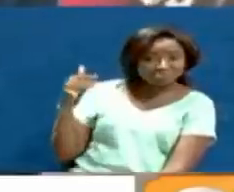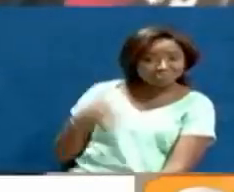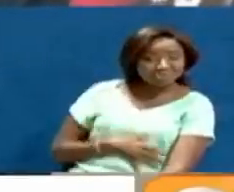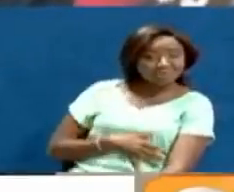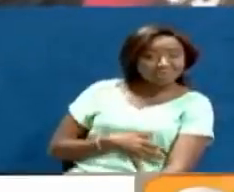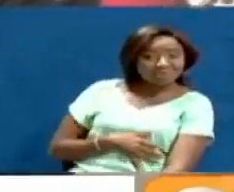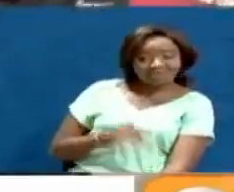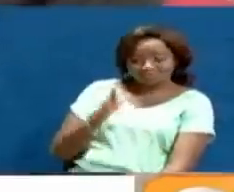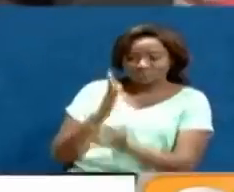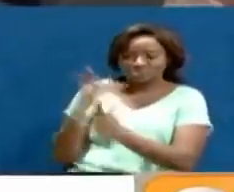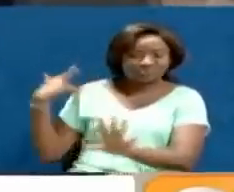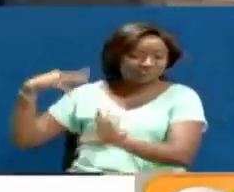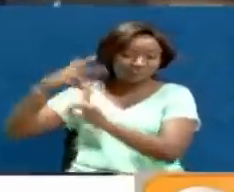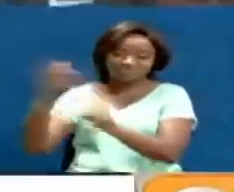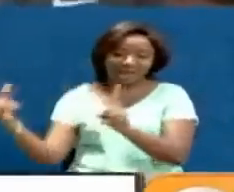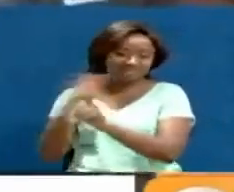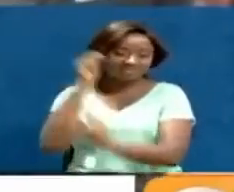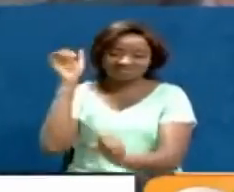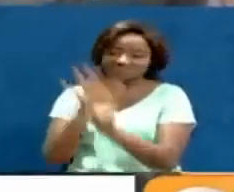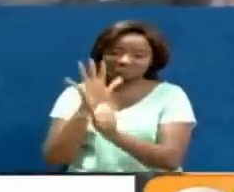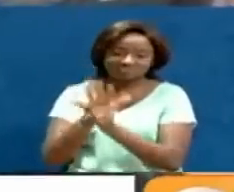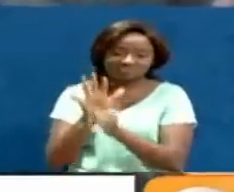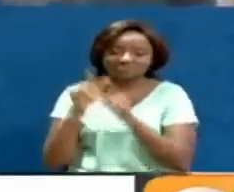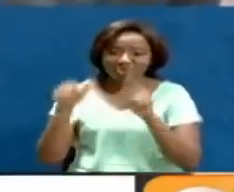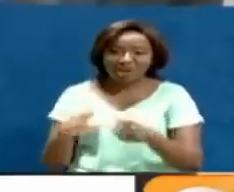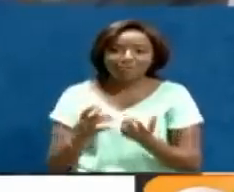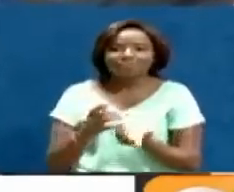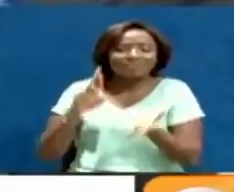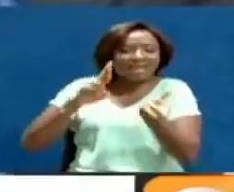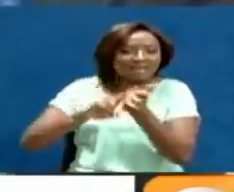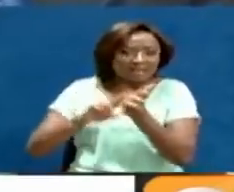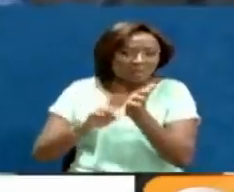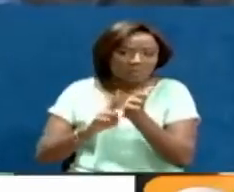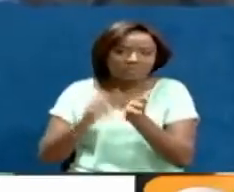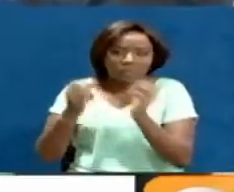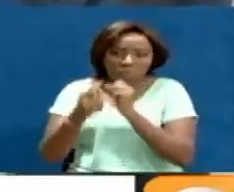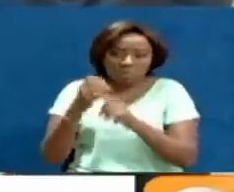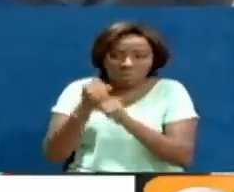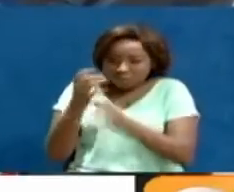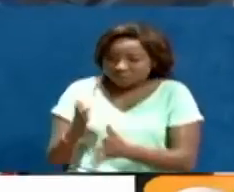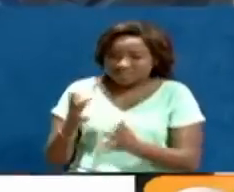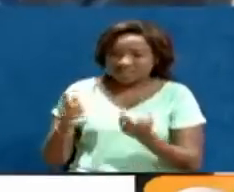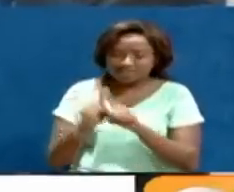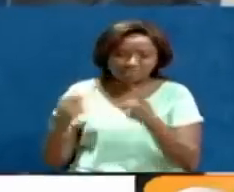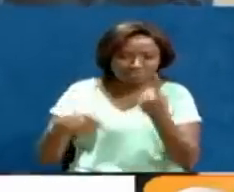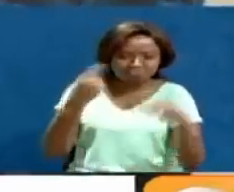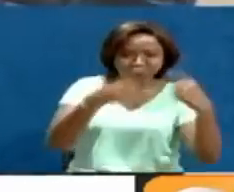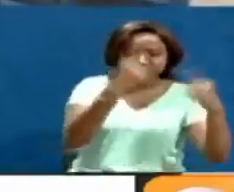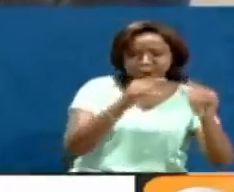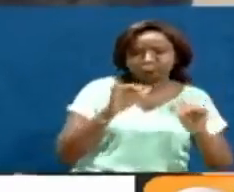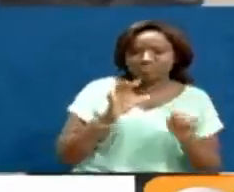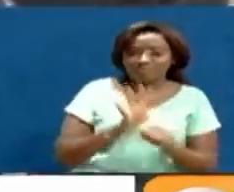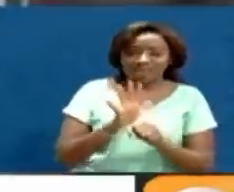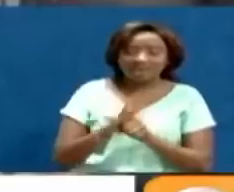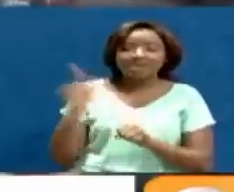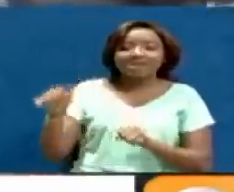Kipchoge has achieved a lot. He is the current world record holder in the marathon as well as the Olympic marathon champion. His new tag is the